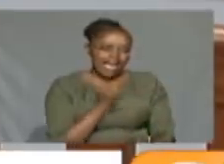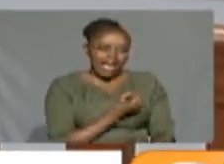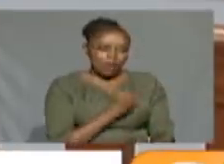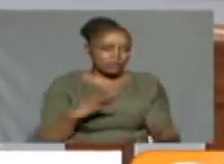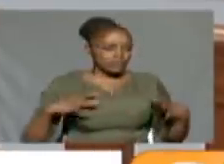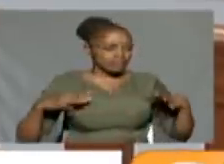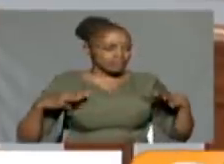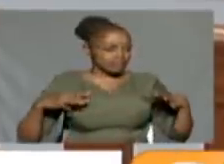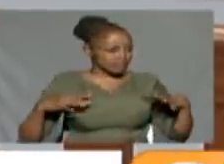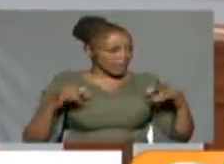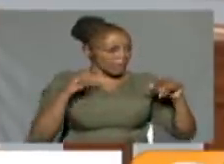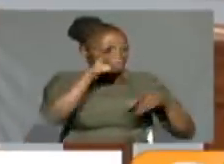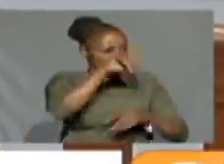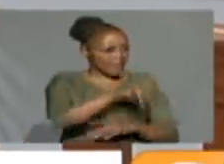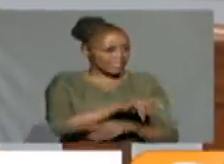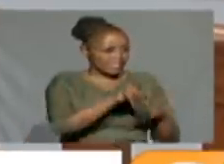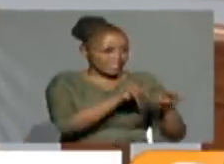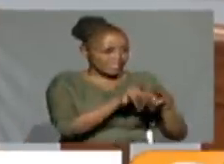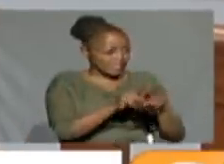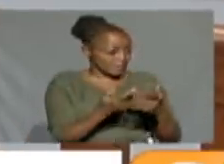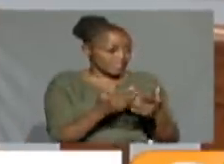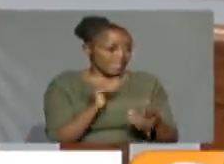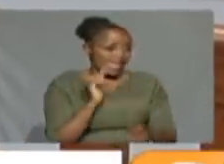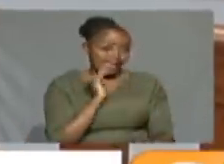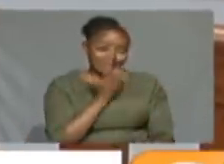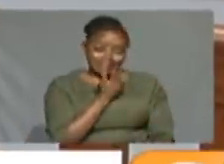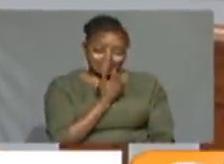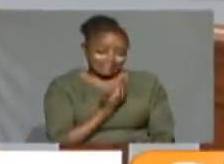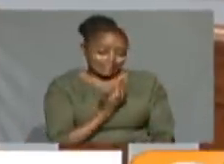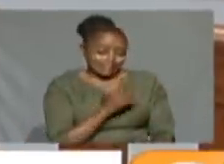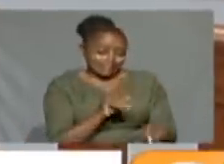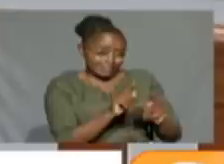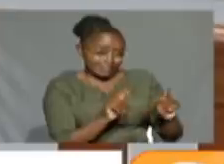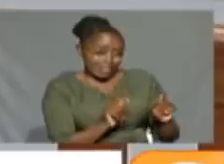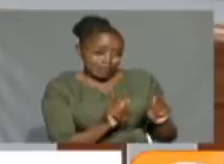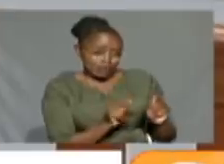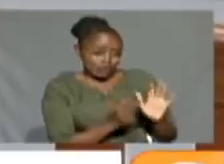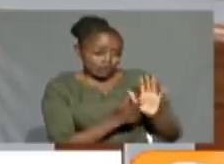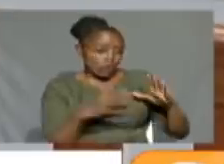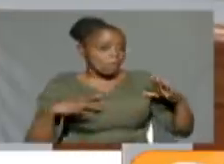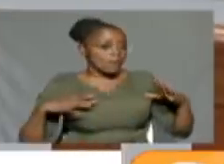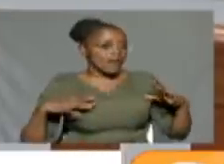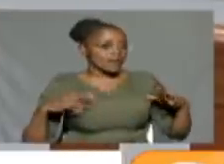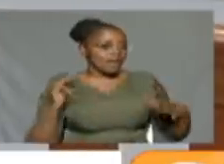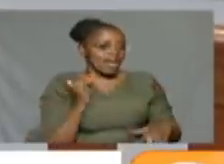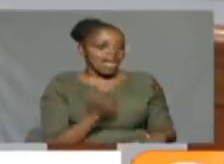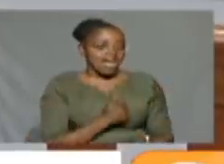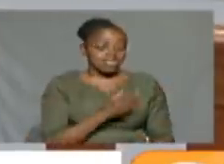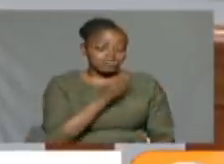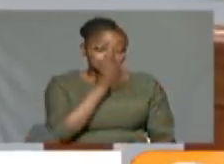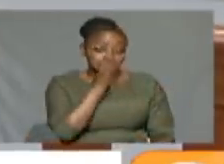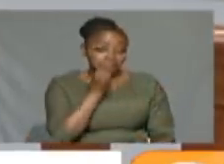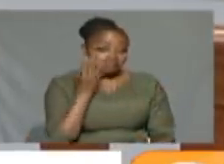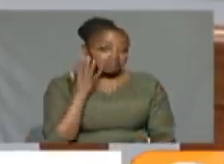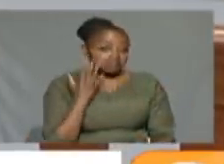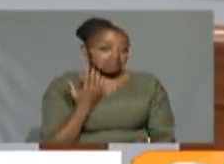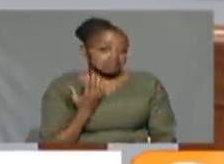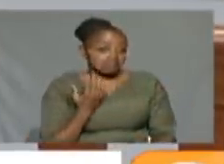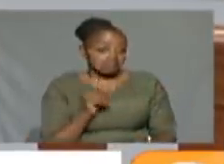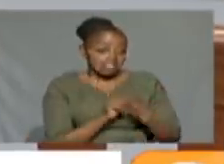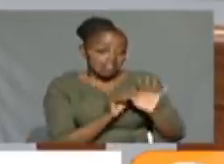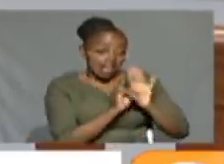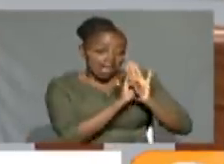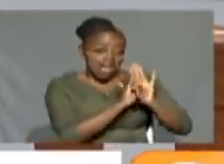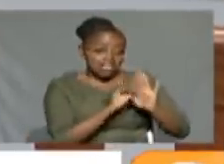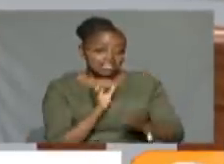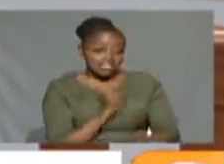be proud as a race and show with the pride that we don't mind. It's our identity. Black